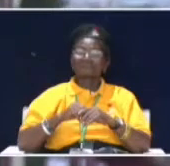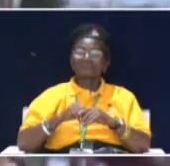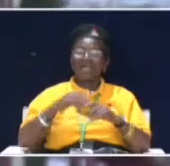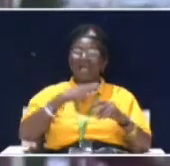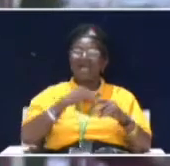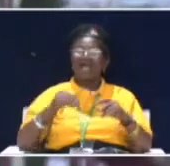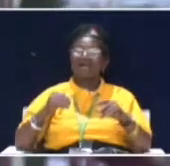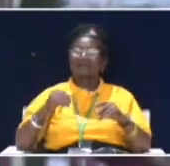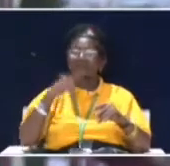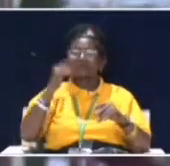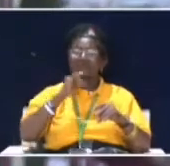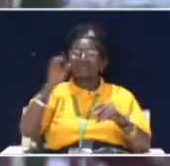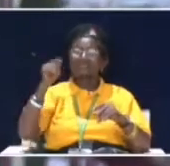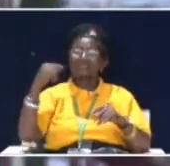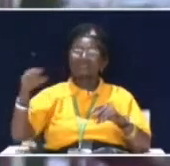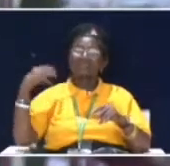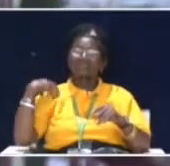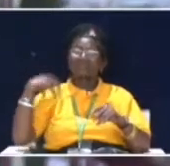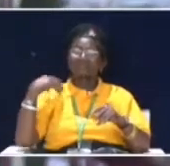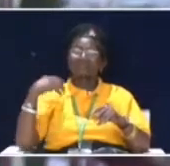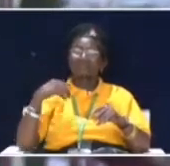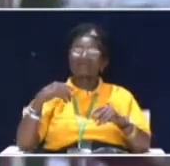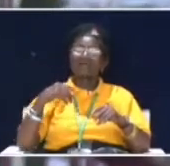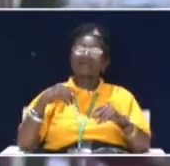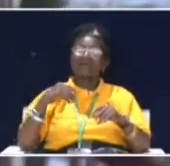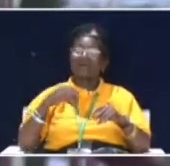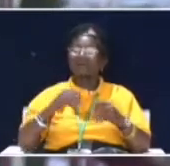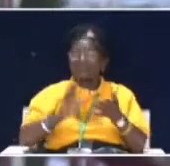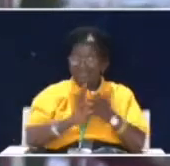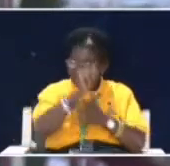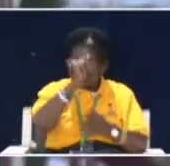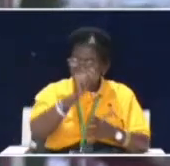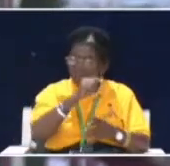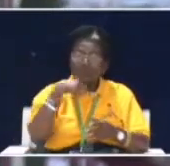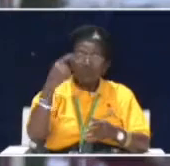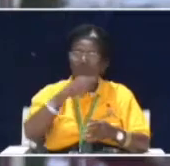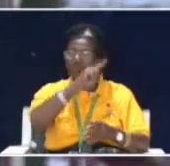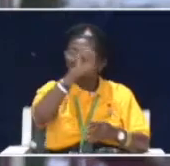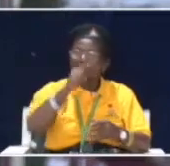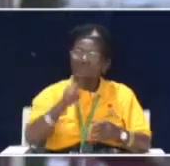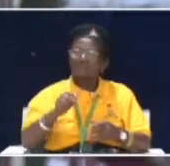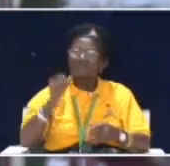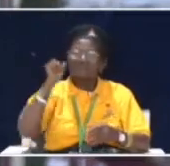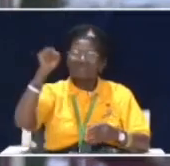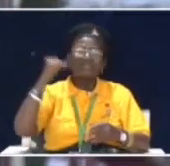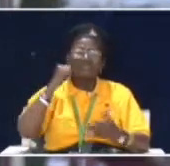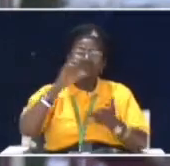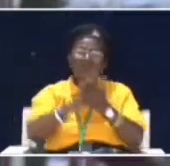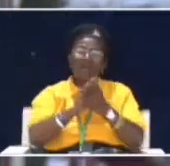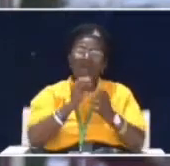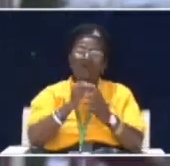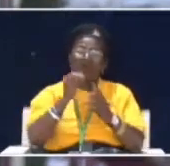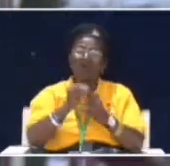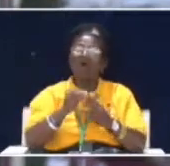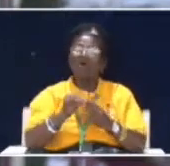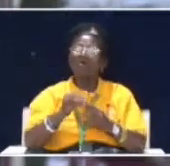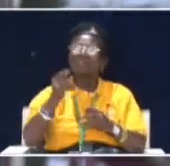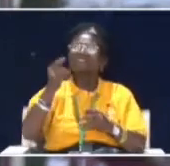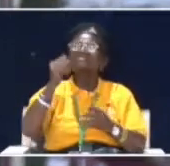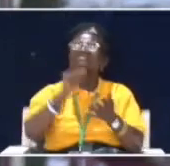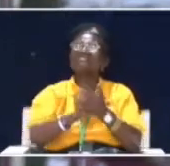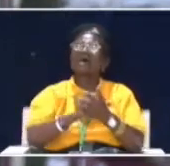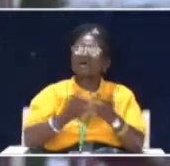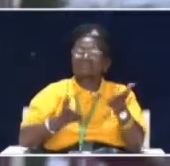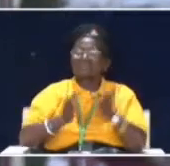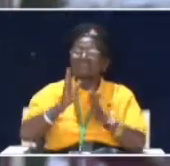And who is the master going to believe? Ta wa ni oga ma gbagbo? His wife or the ordinary slave? Se yawo e ni abi